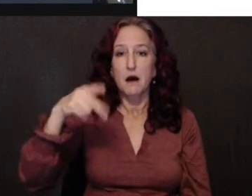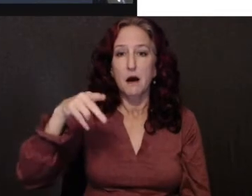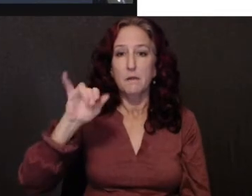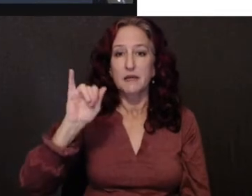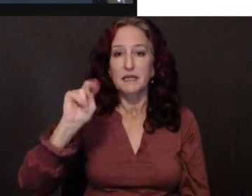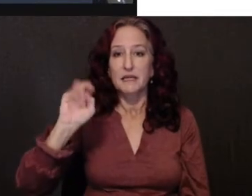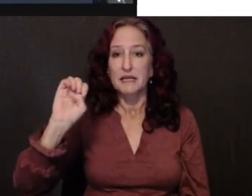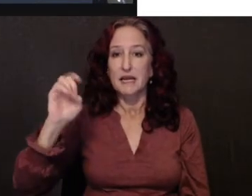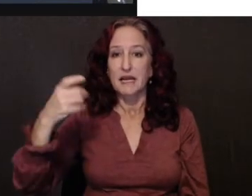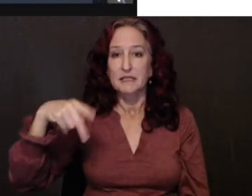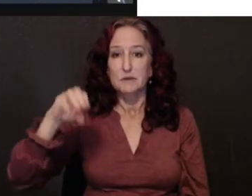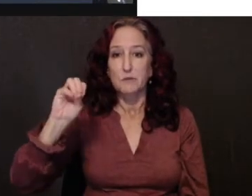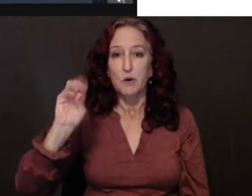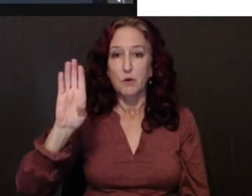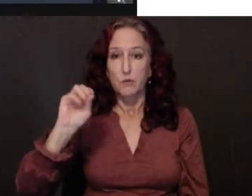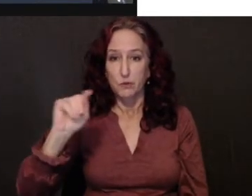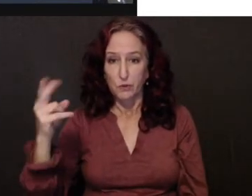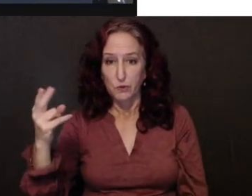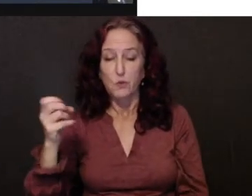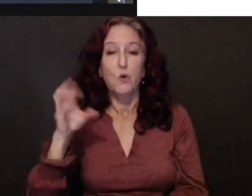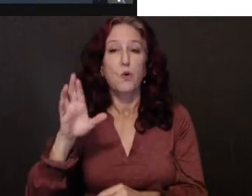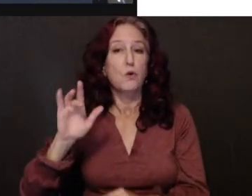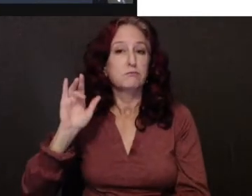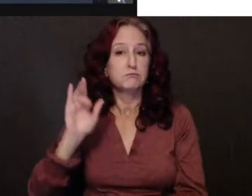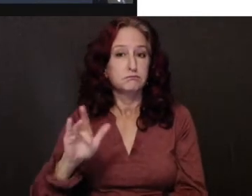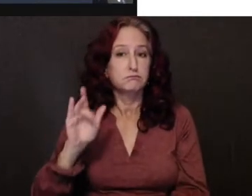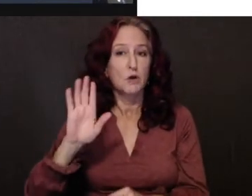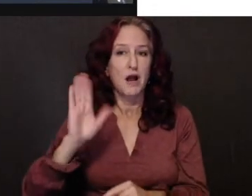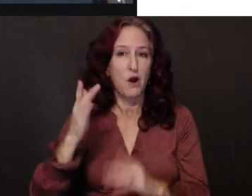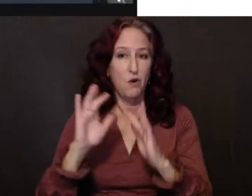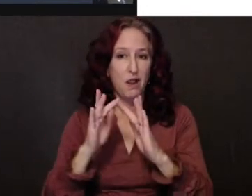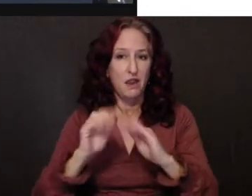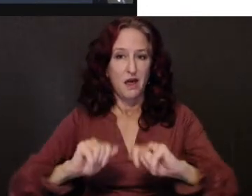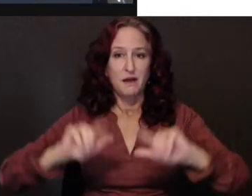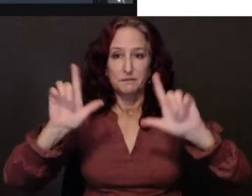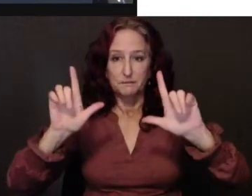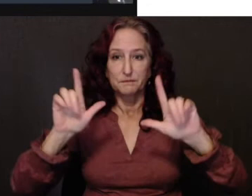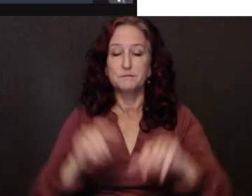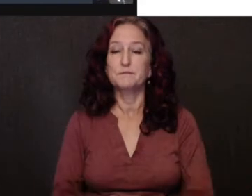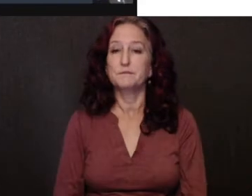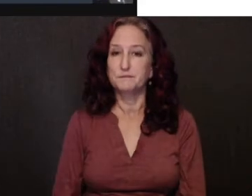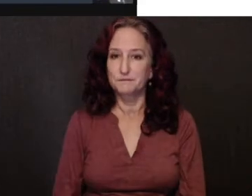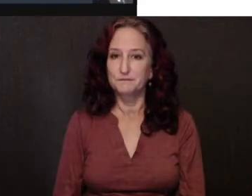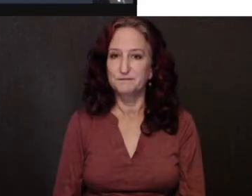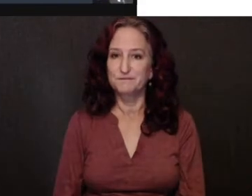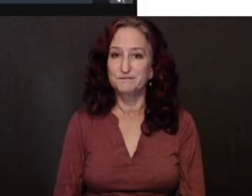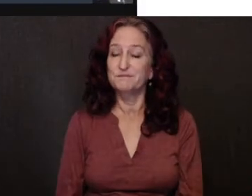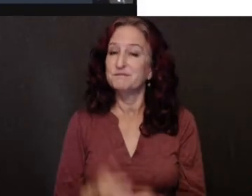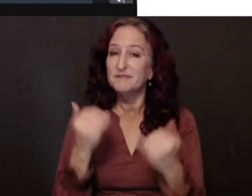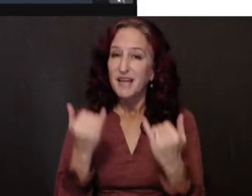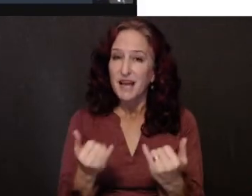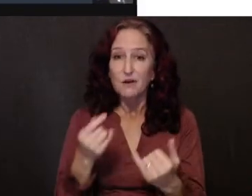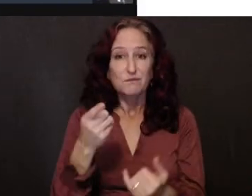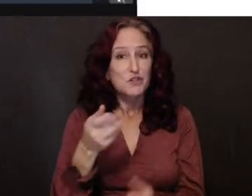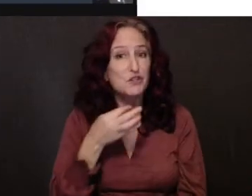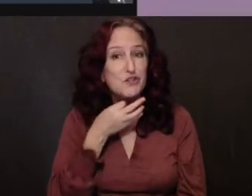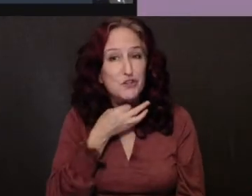do, visit their expo booth and hop in, or by clicking their logo on the Holiday Refresh 2021 website.